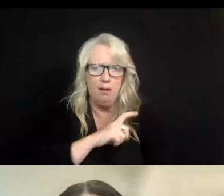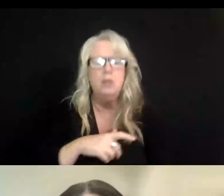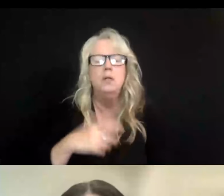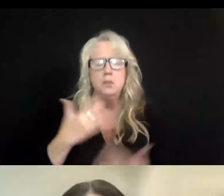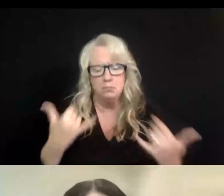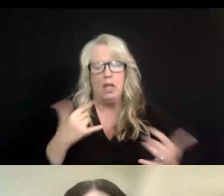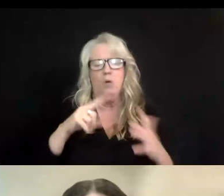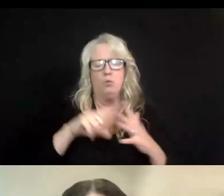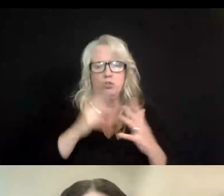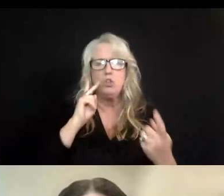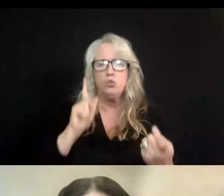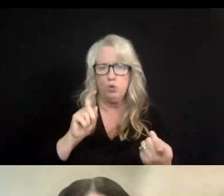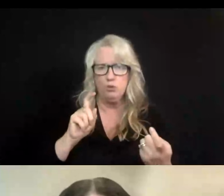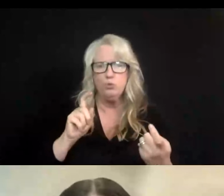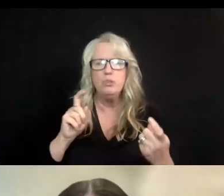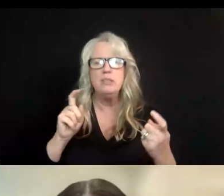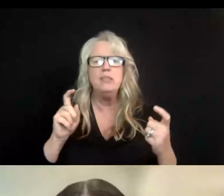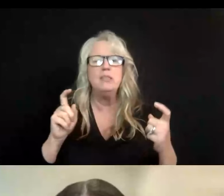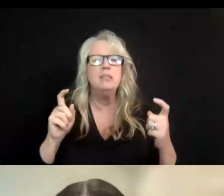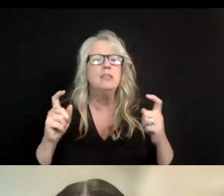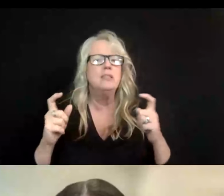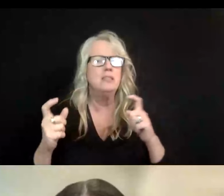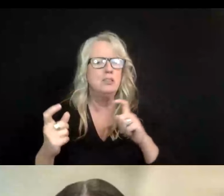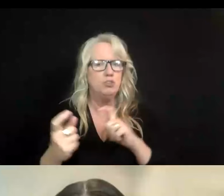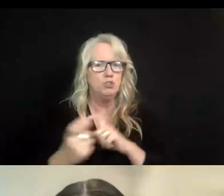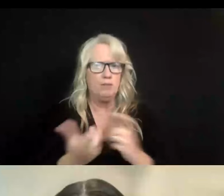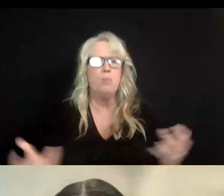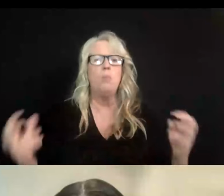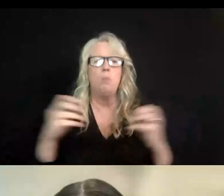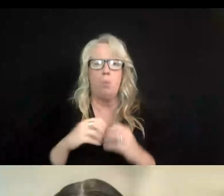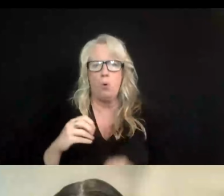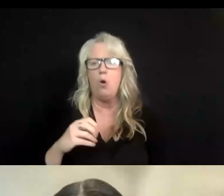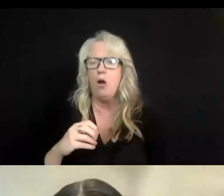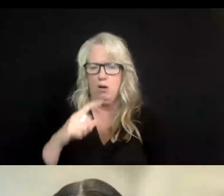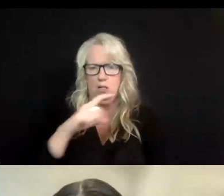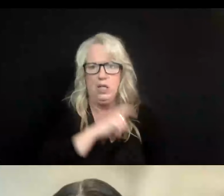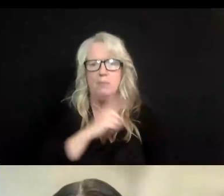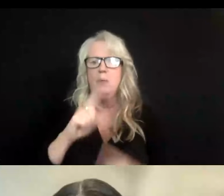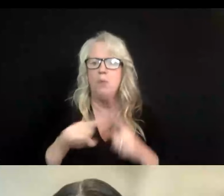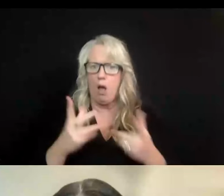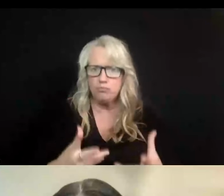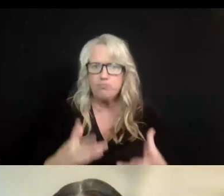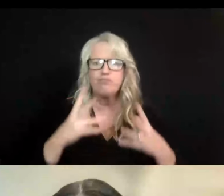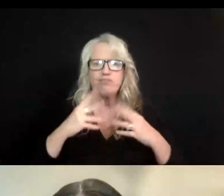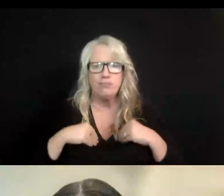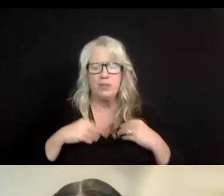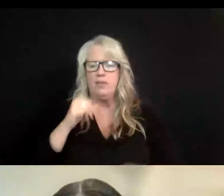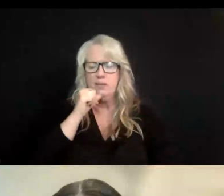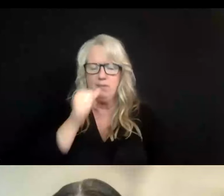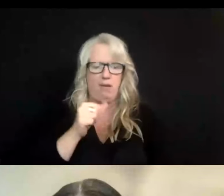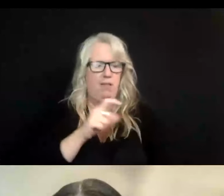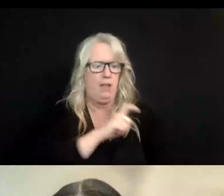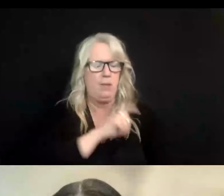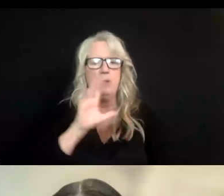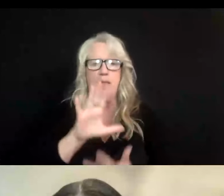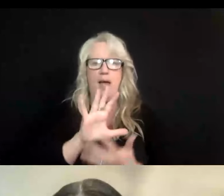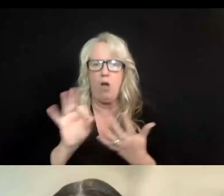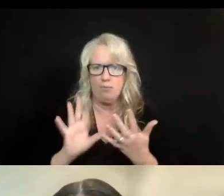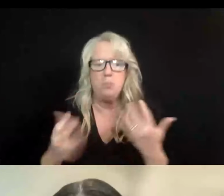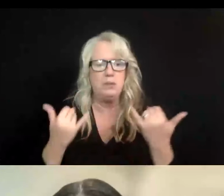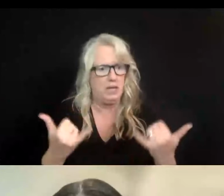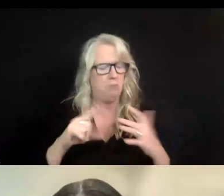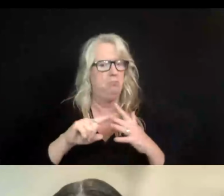a shift. We are starting to see more law enforcement agencies embrace a non-law enforcement option. We are starting